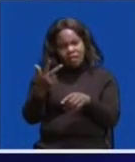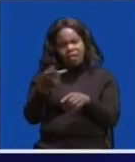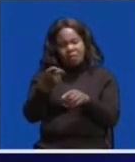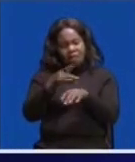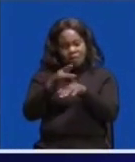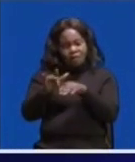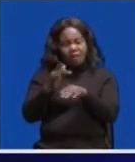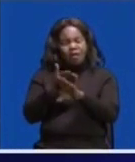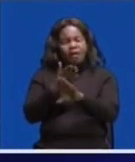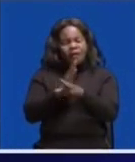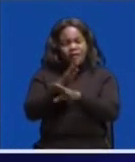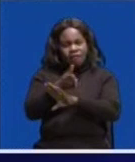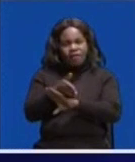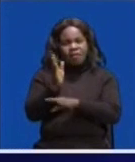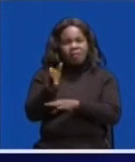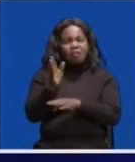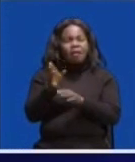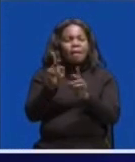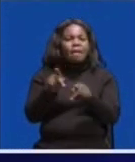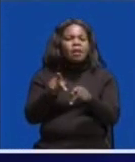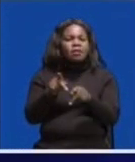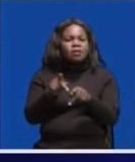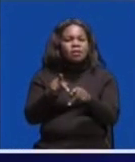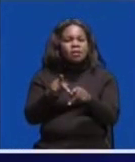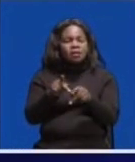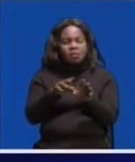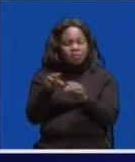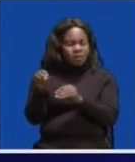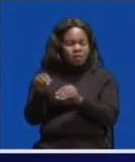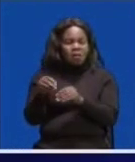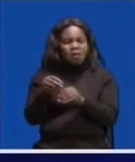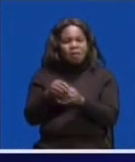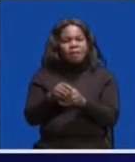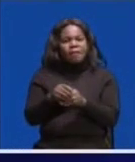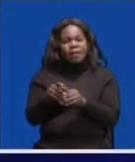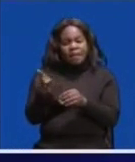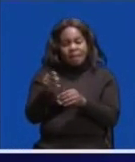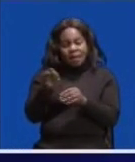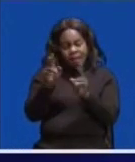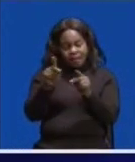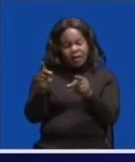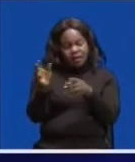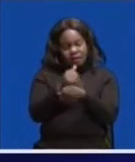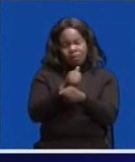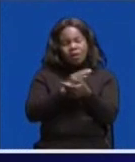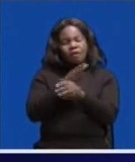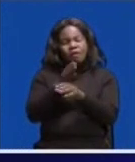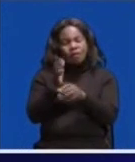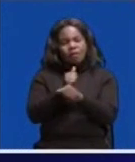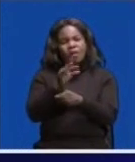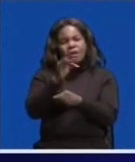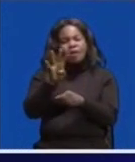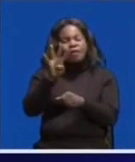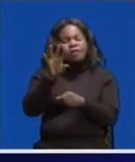councillors. In Mangango, PF candidate NLS Nyirenda emerged victorious after polling 840 votes, beating